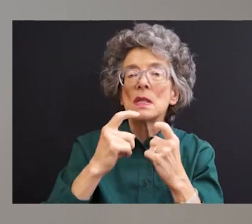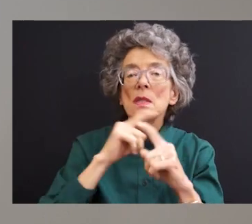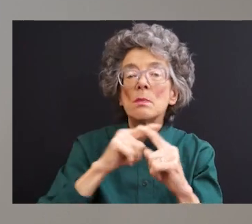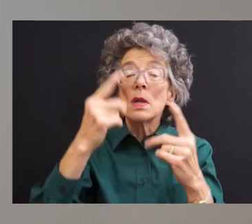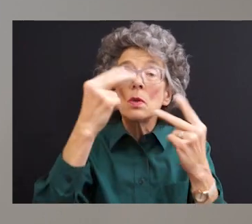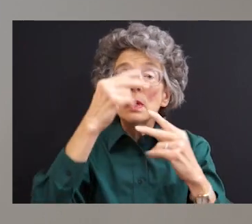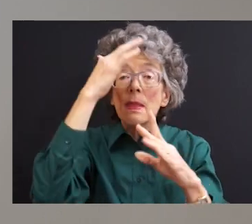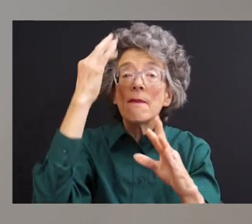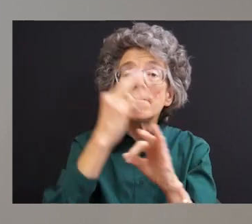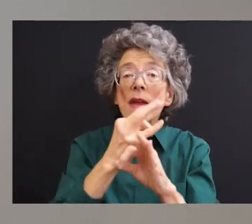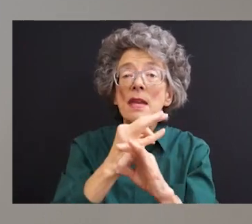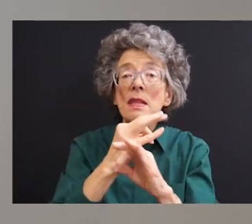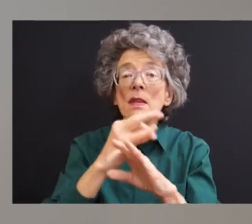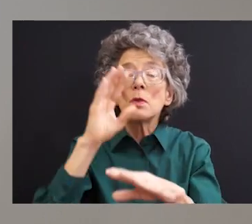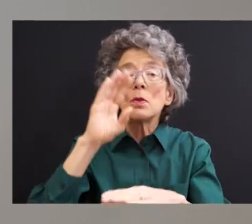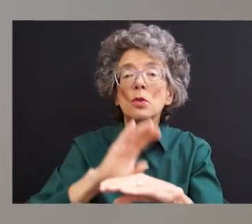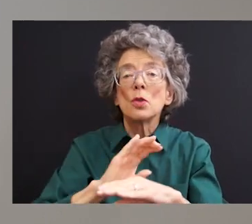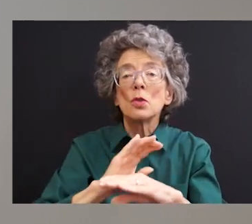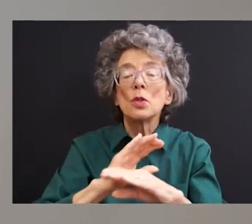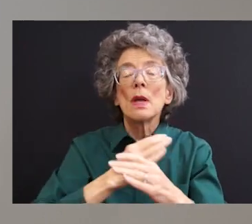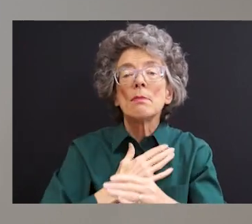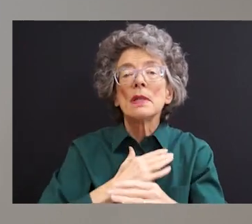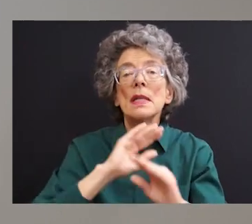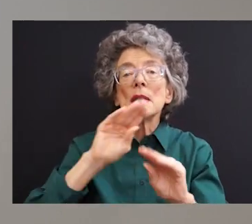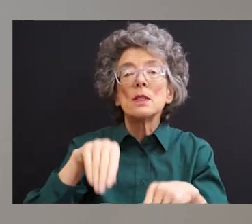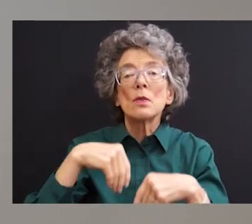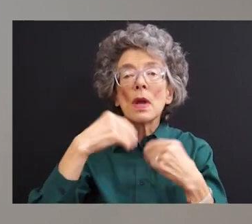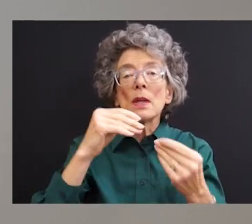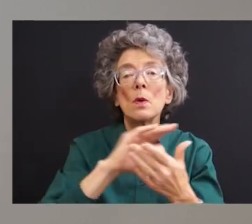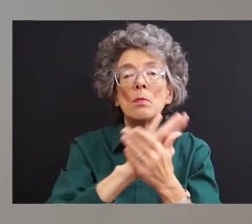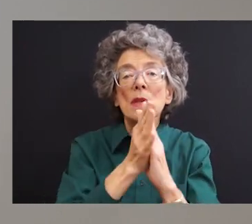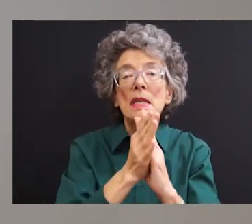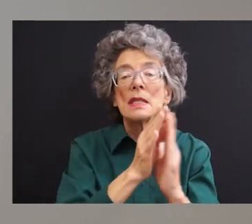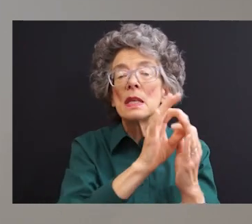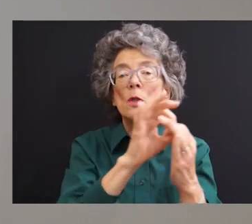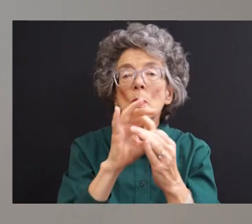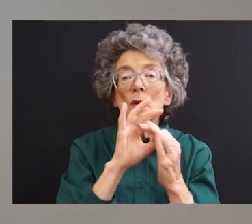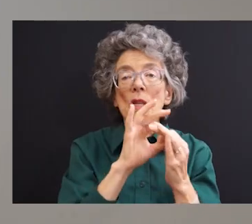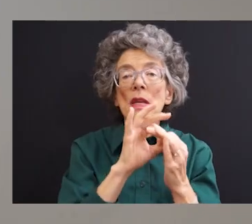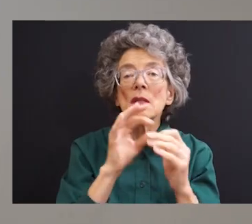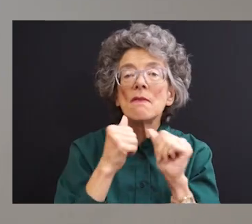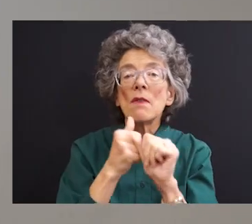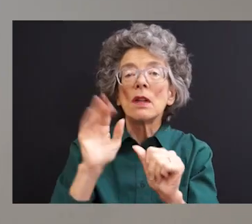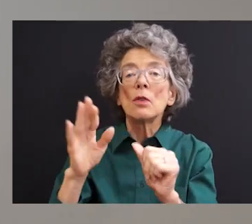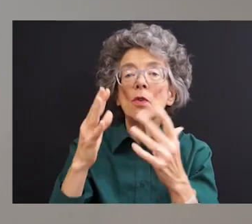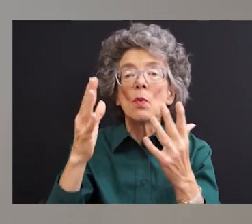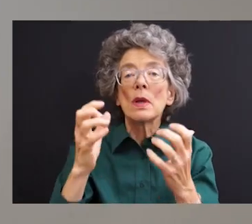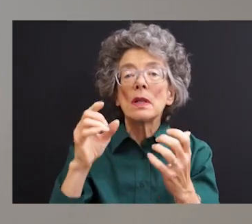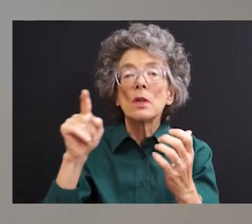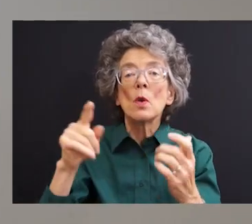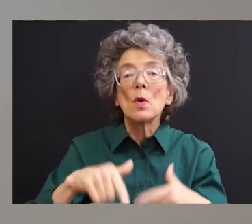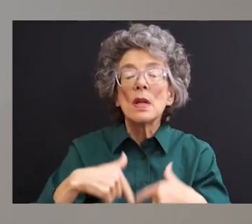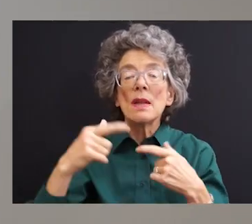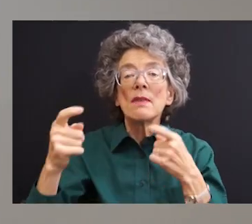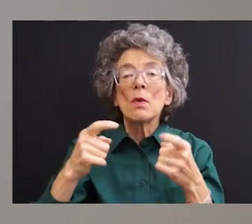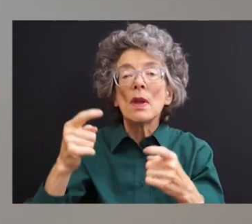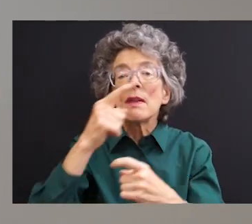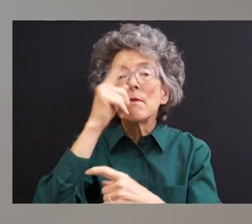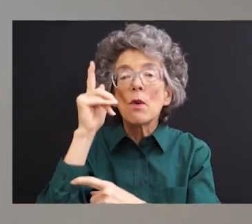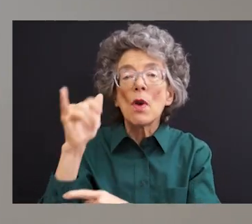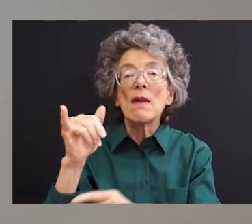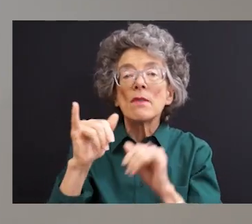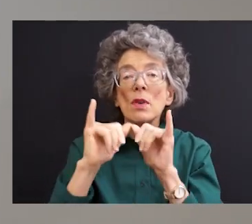but on the faith of your church, and graciously grant her peace and unity in accordance with your will, who live and reign forever and